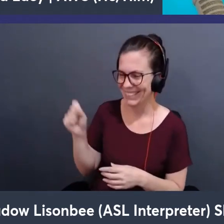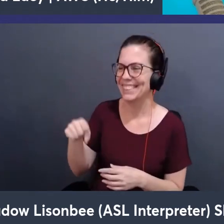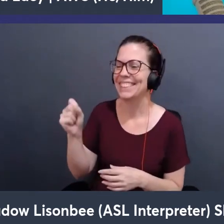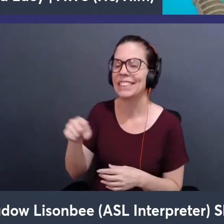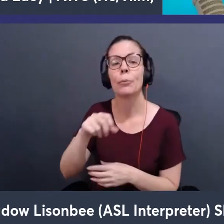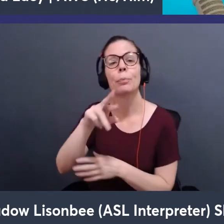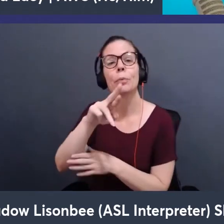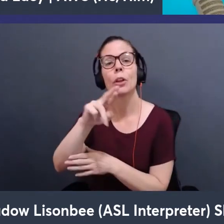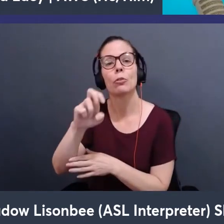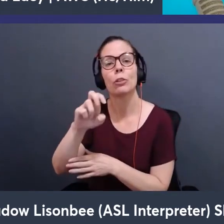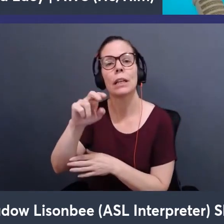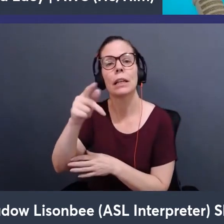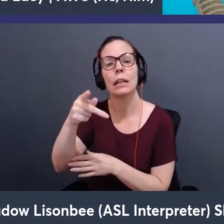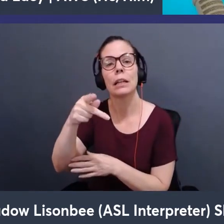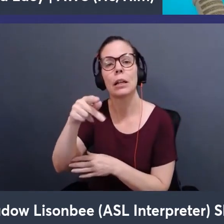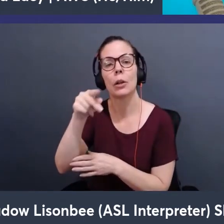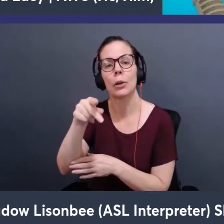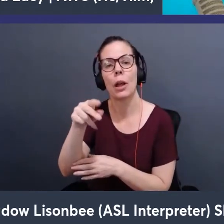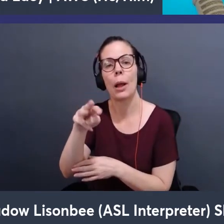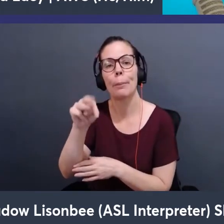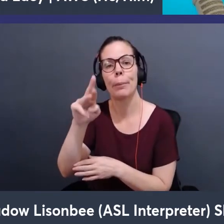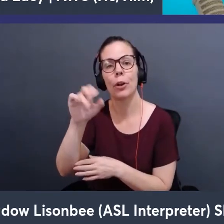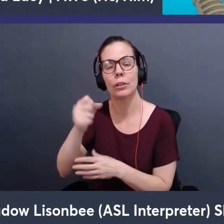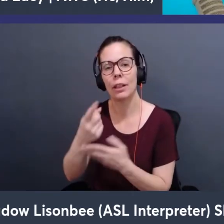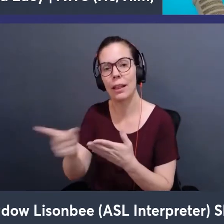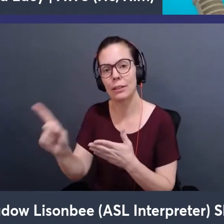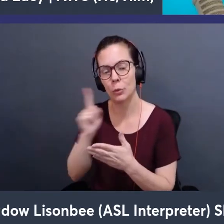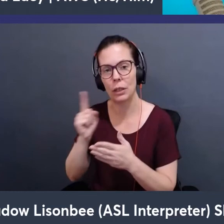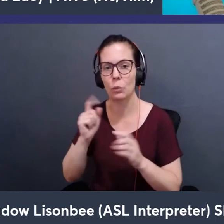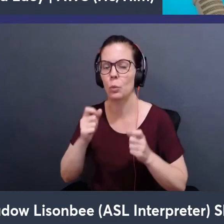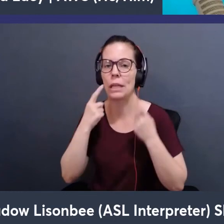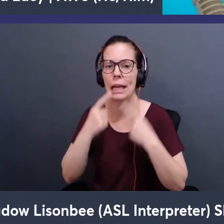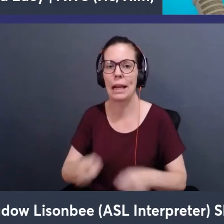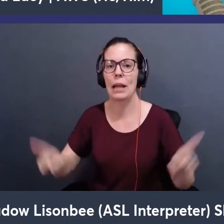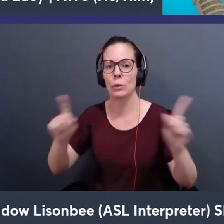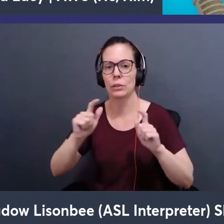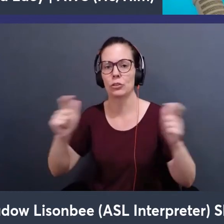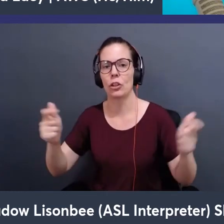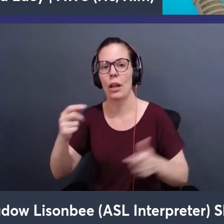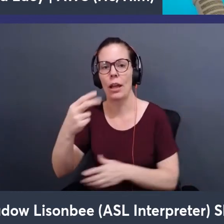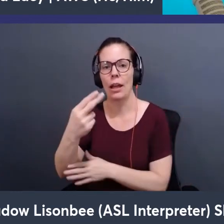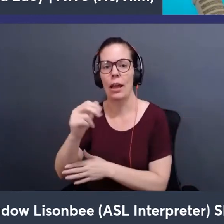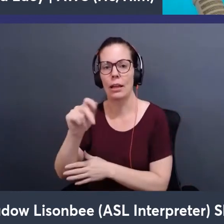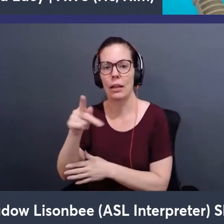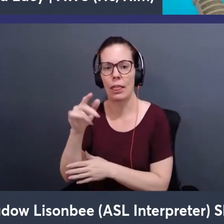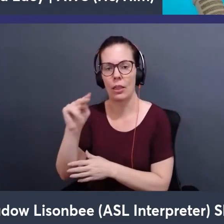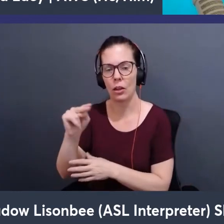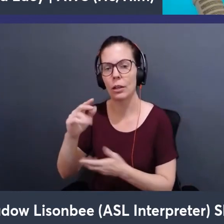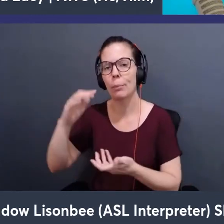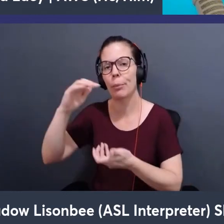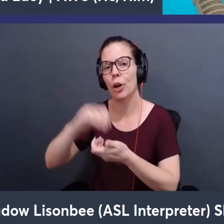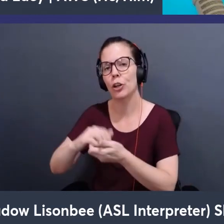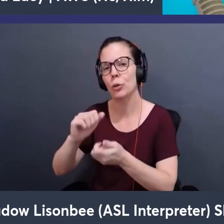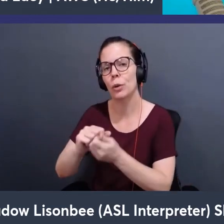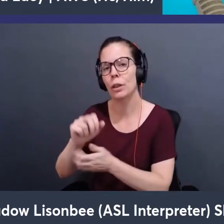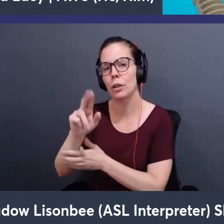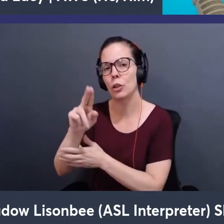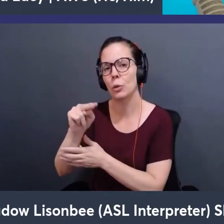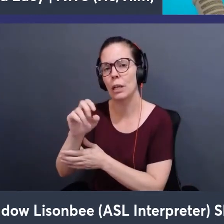Remars last week, we announced a giant hackathon partnering with UNESCO. What we are